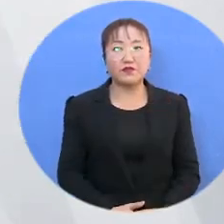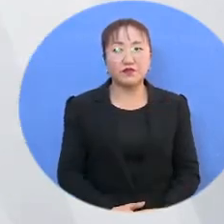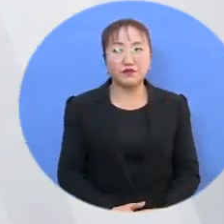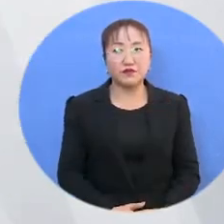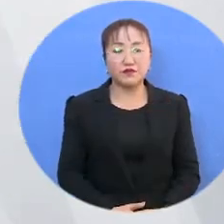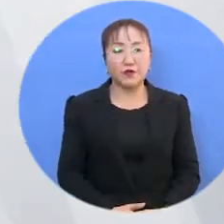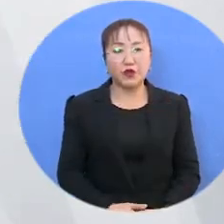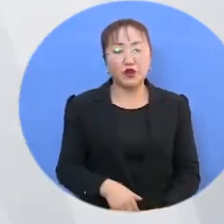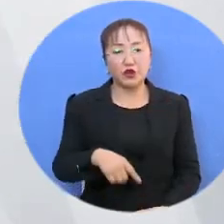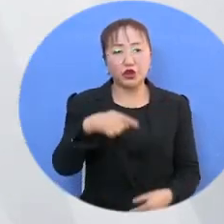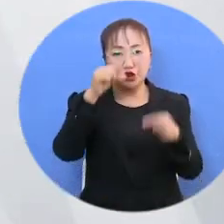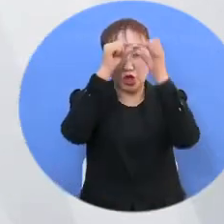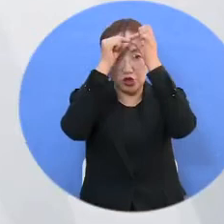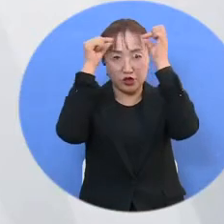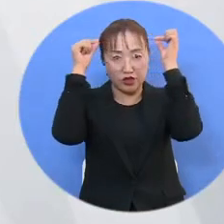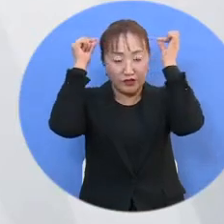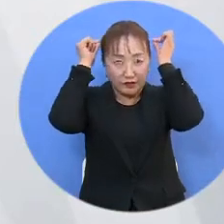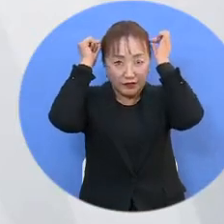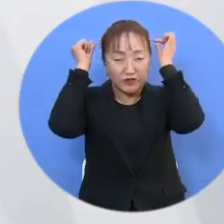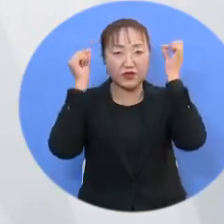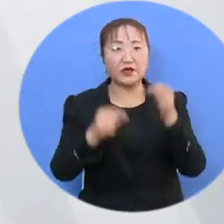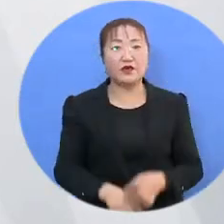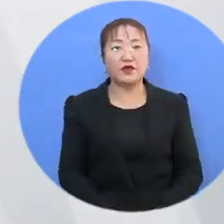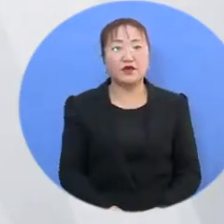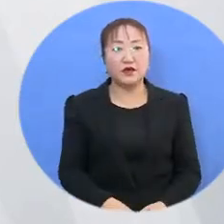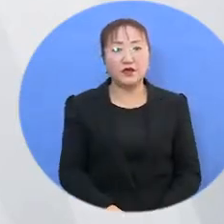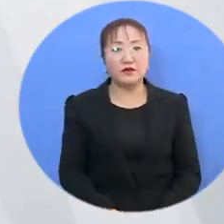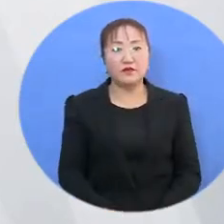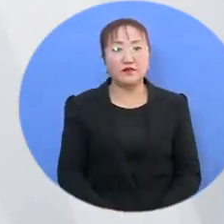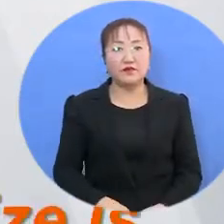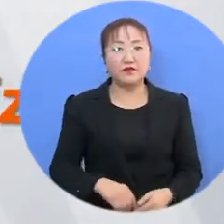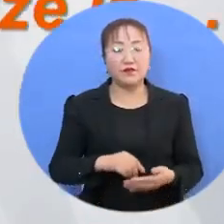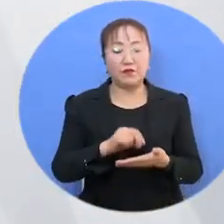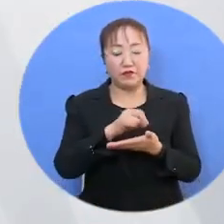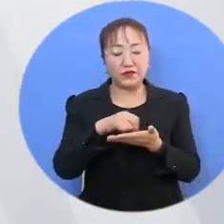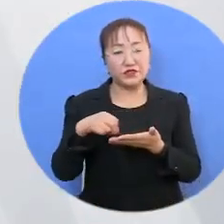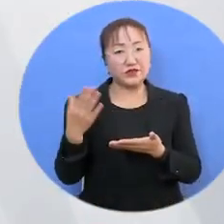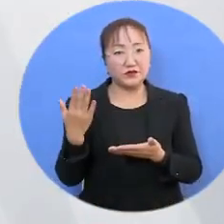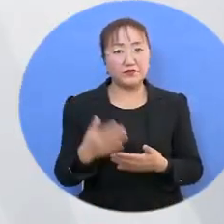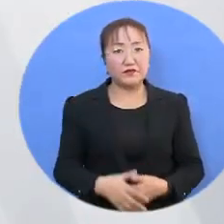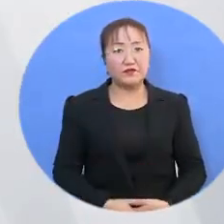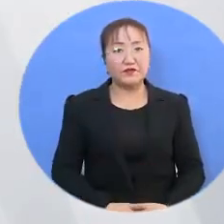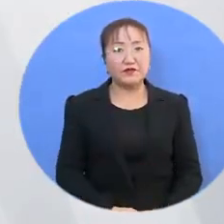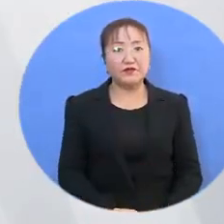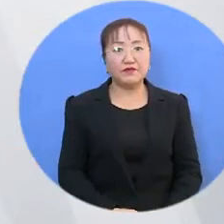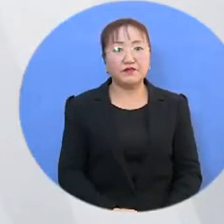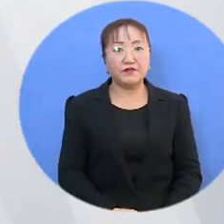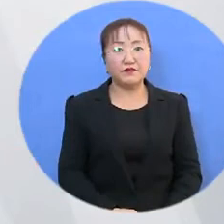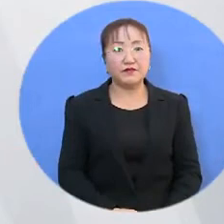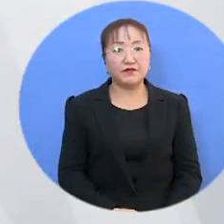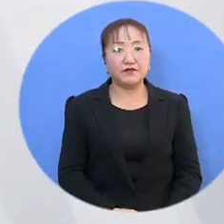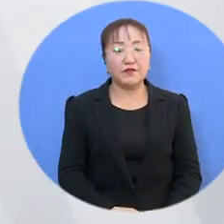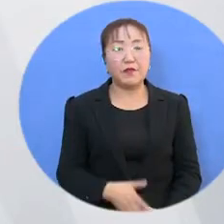head size? Please write on your notebook your head size. You should write, my